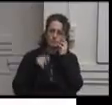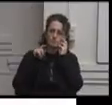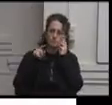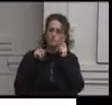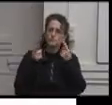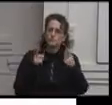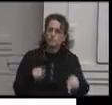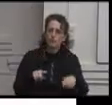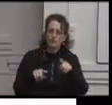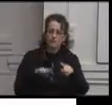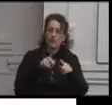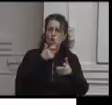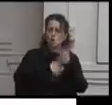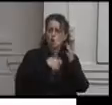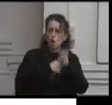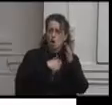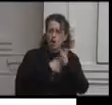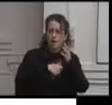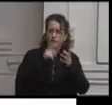8.2% down to